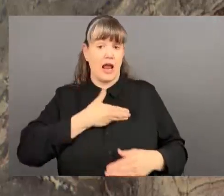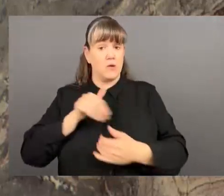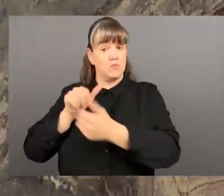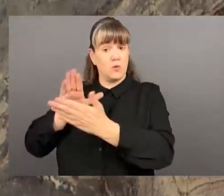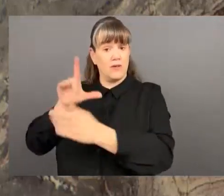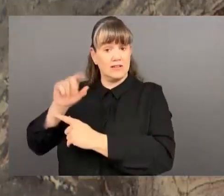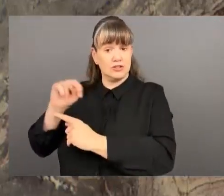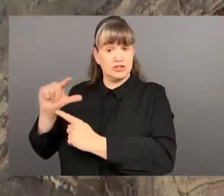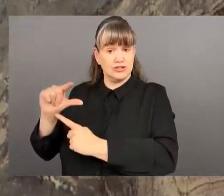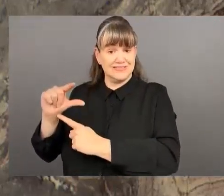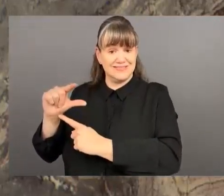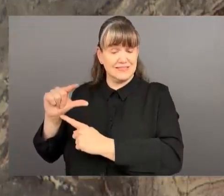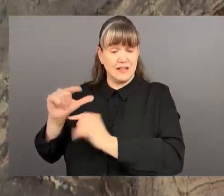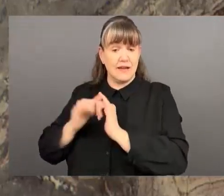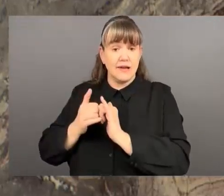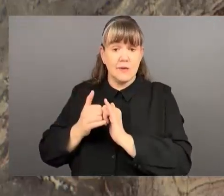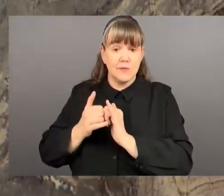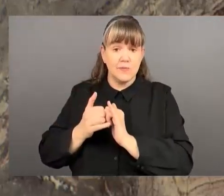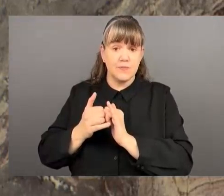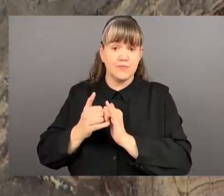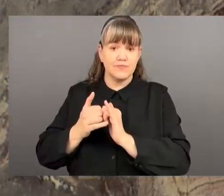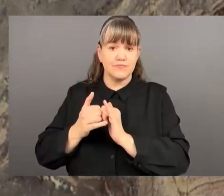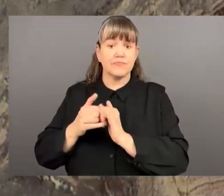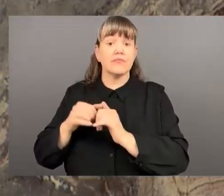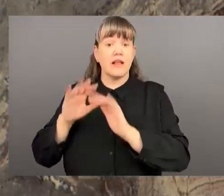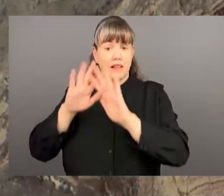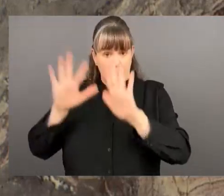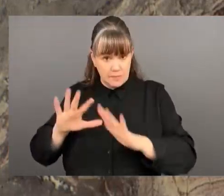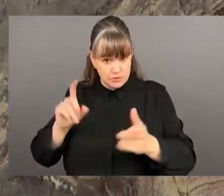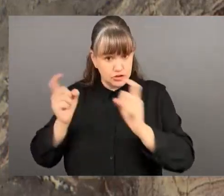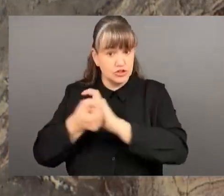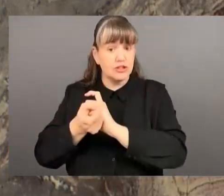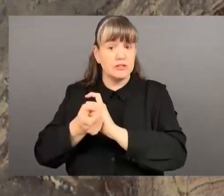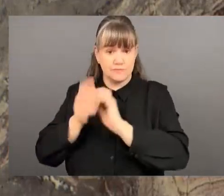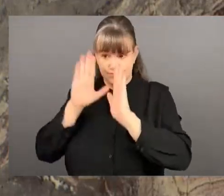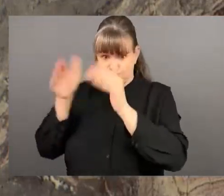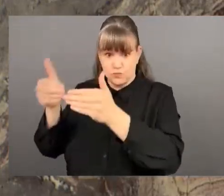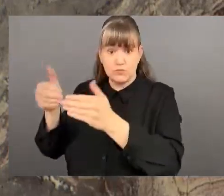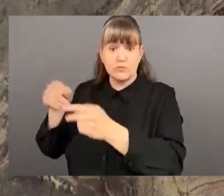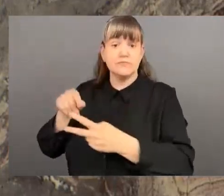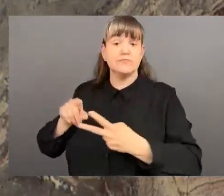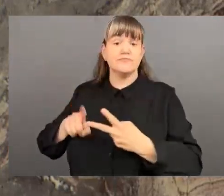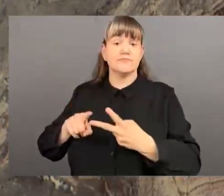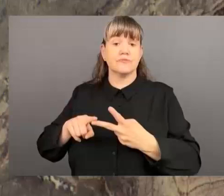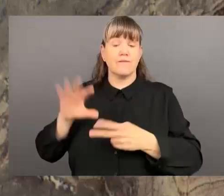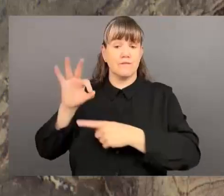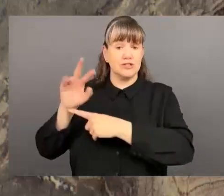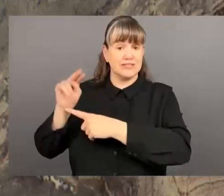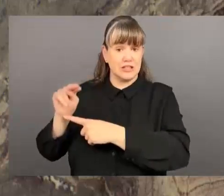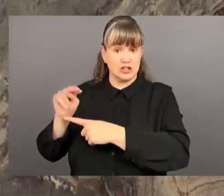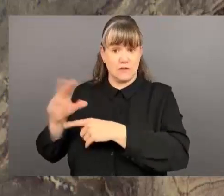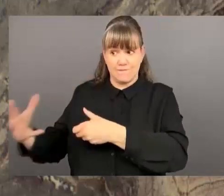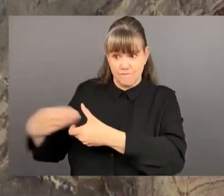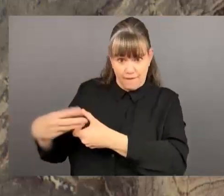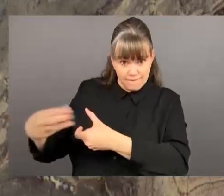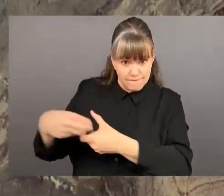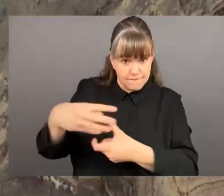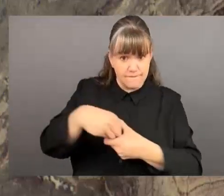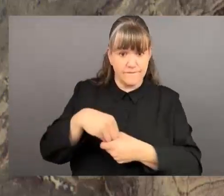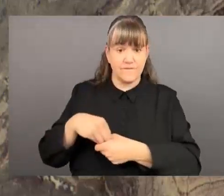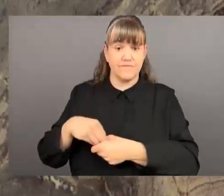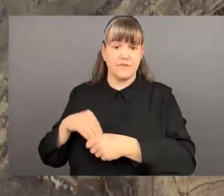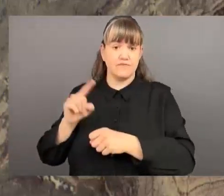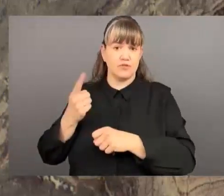of climate change, yes, on issues of First Nations involvement. And the member asked the first question about involvement. The